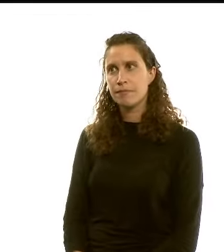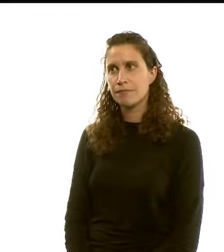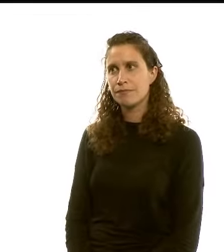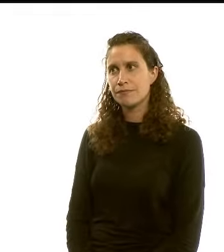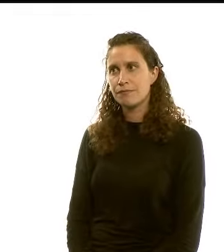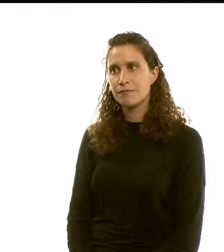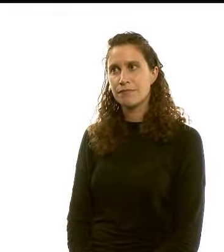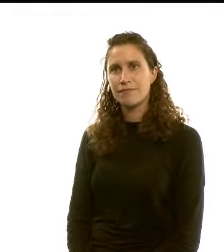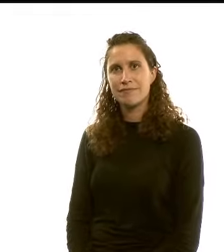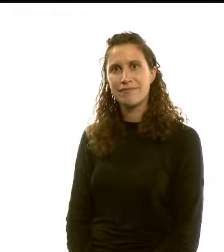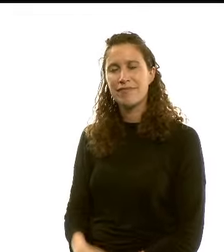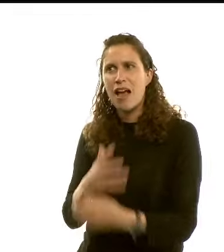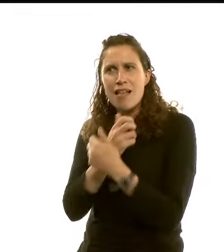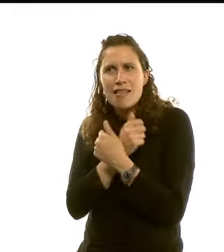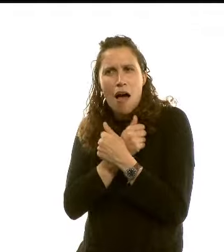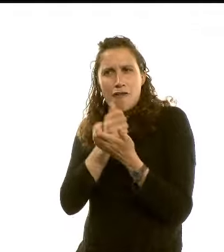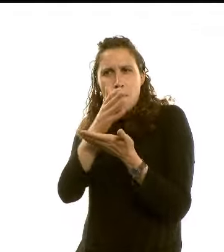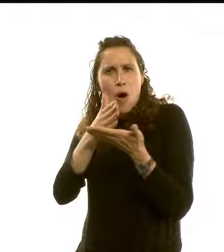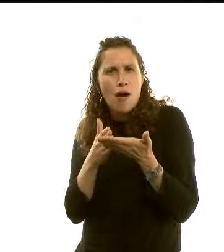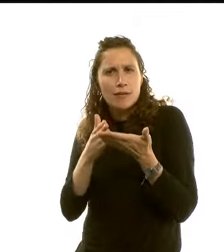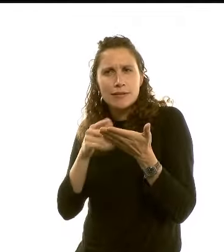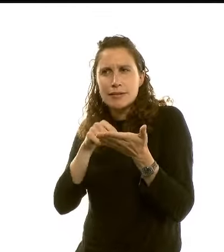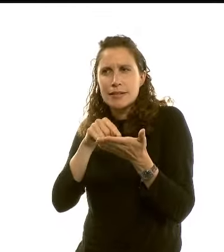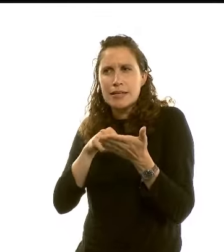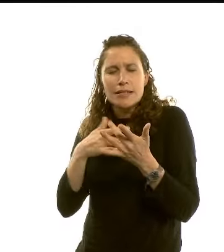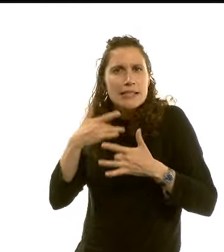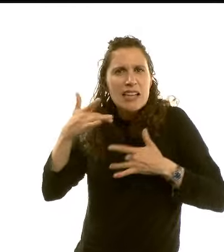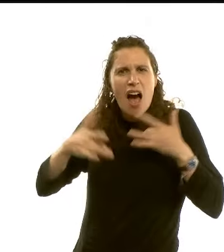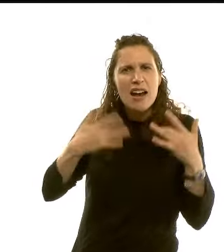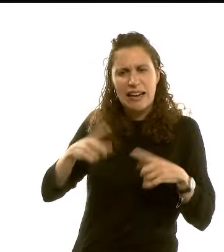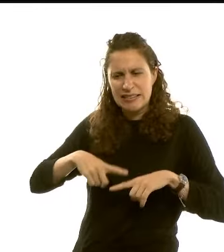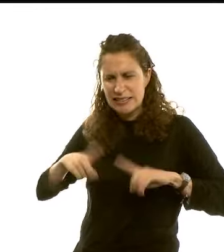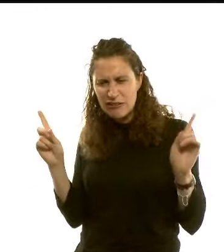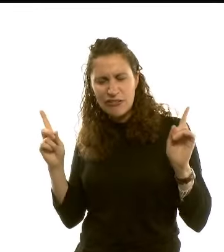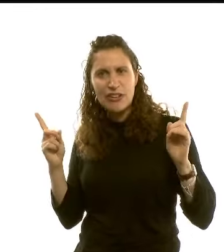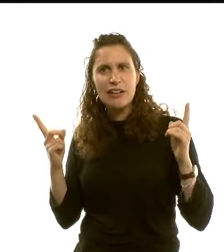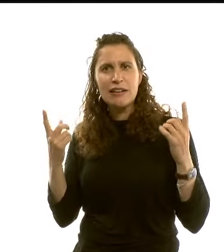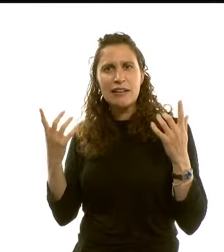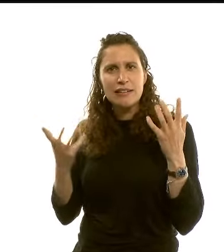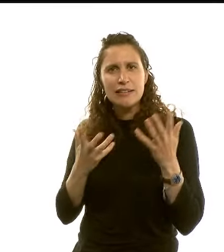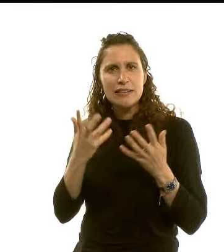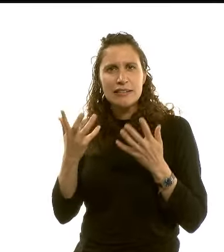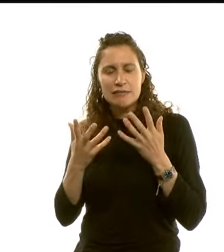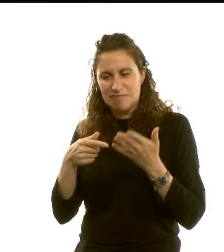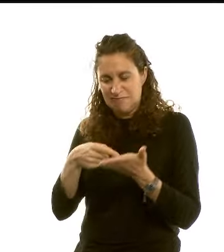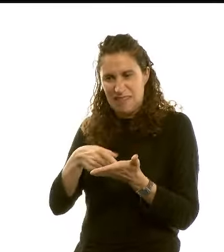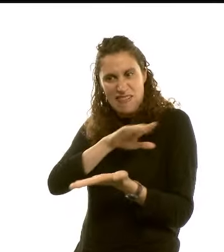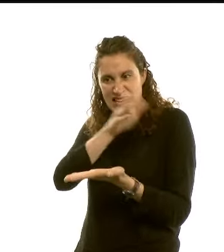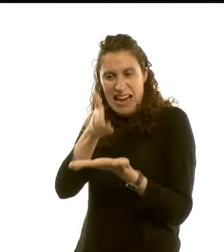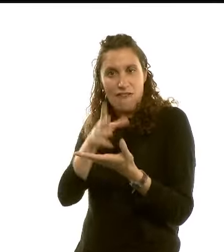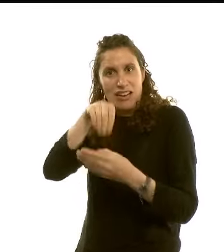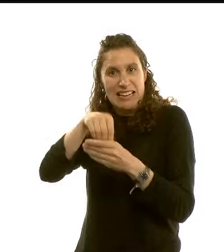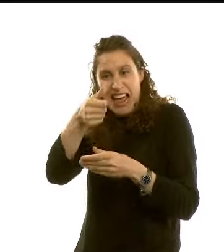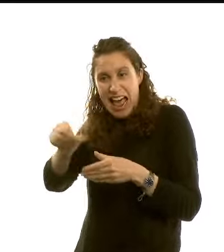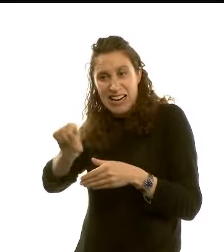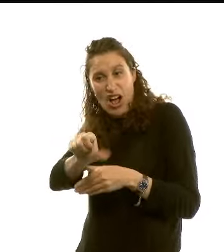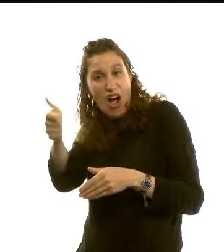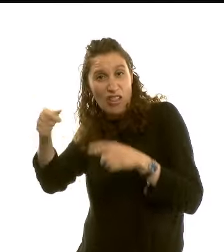I love pieces that are exciting and different and have never been in any other